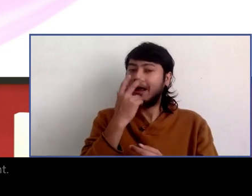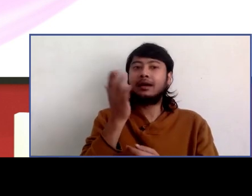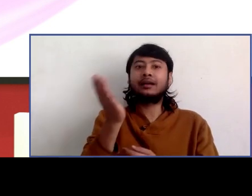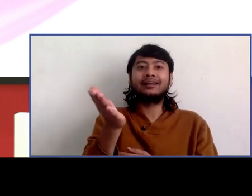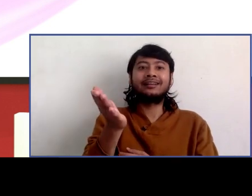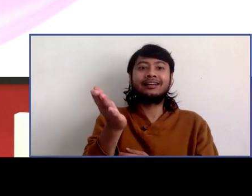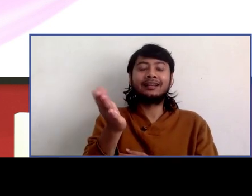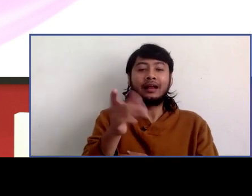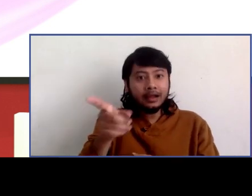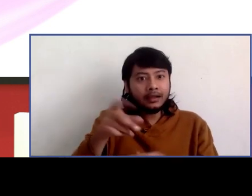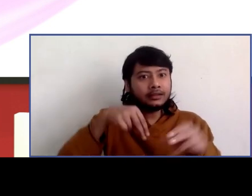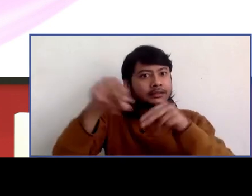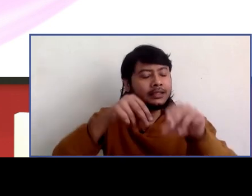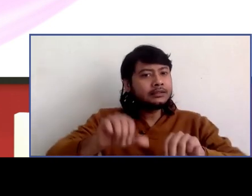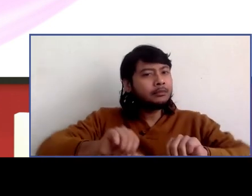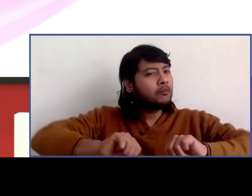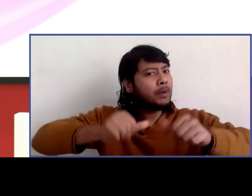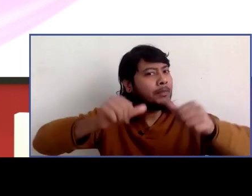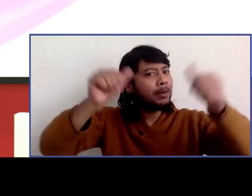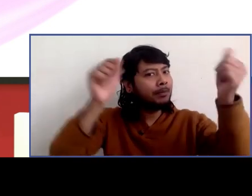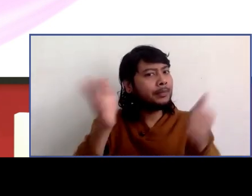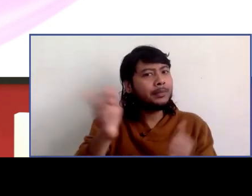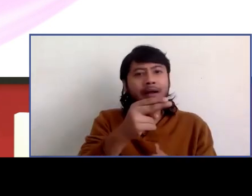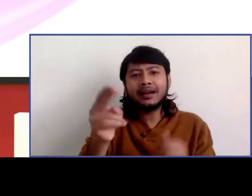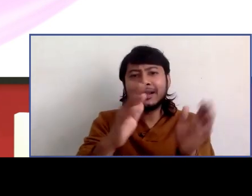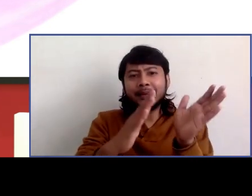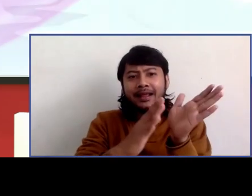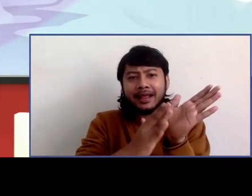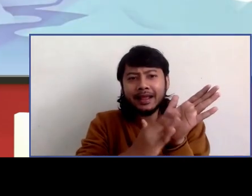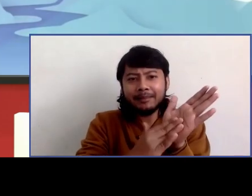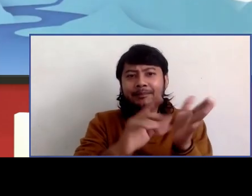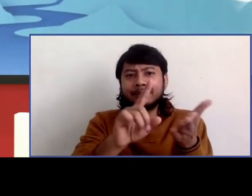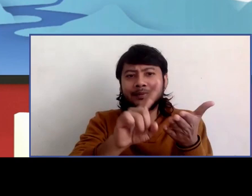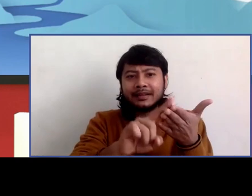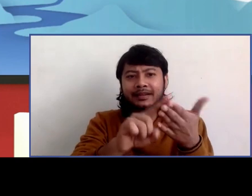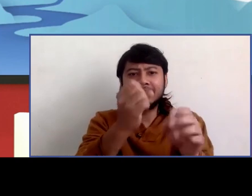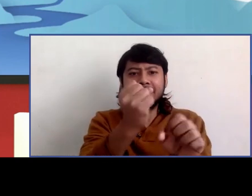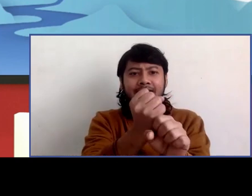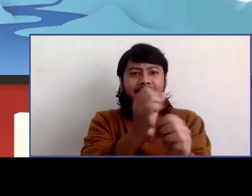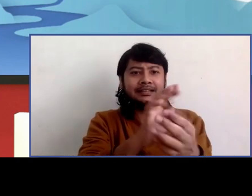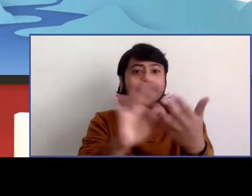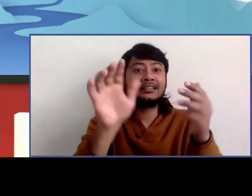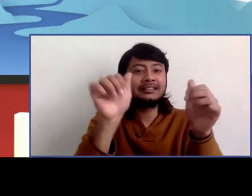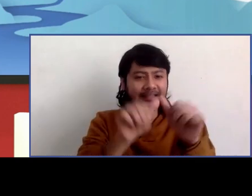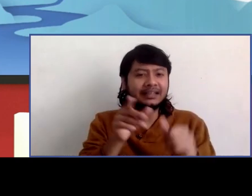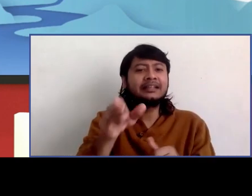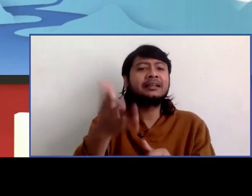Megha, when she was staying in a hostel near Kolkata,